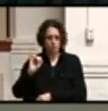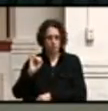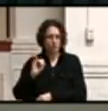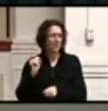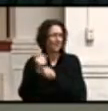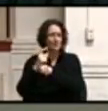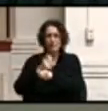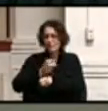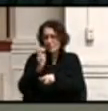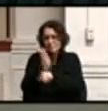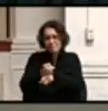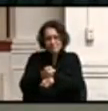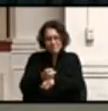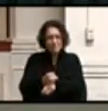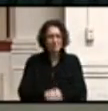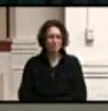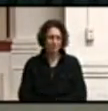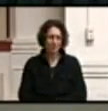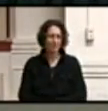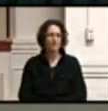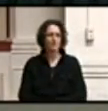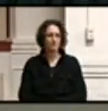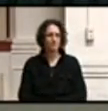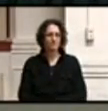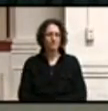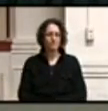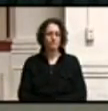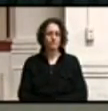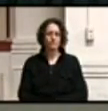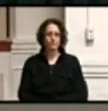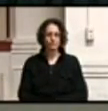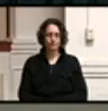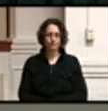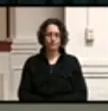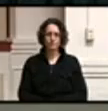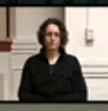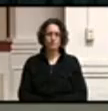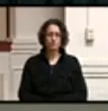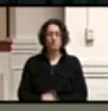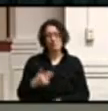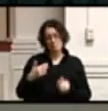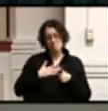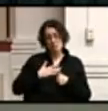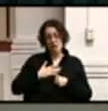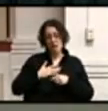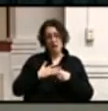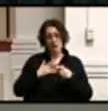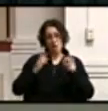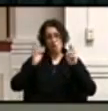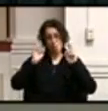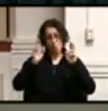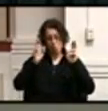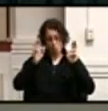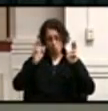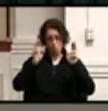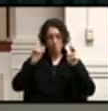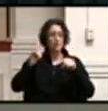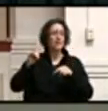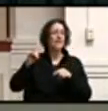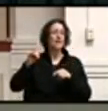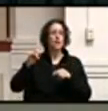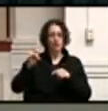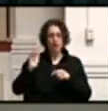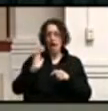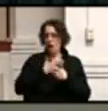And, you know, I'm hoping that if we do this, we can avoid what we just went through, you know, in 8 weeks. I mean, that's where I'm